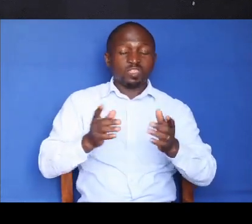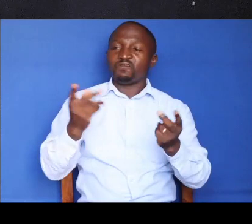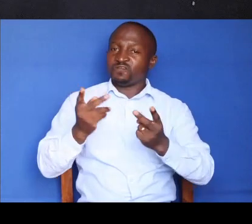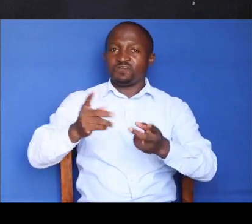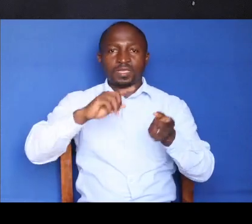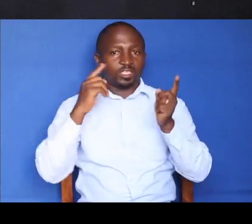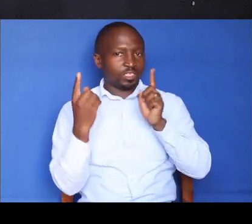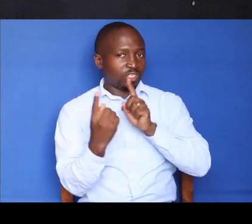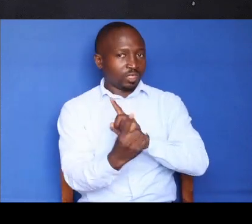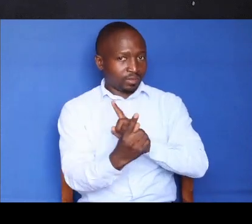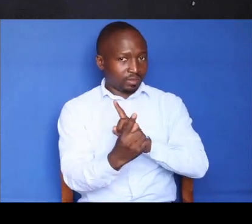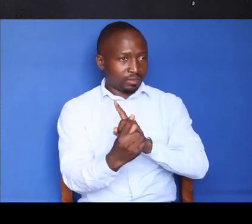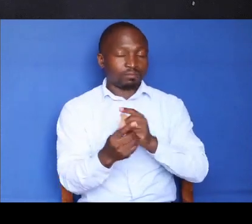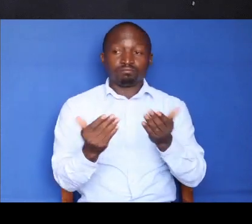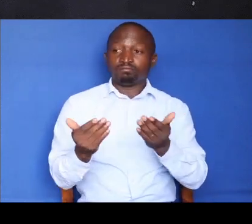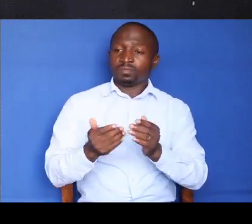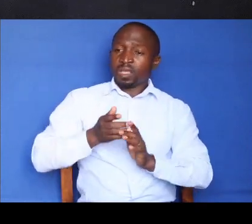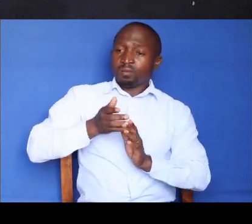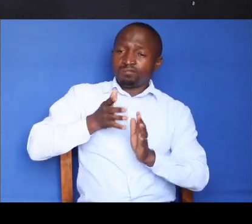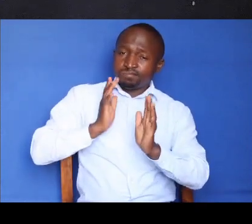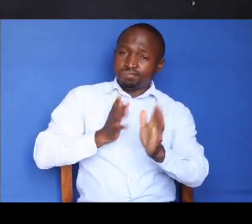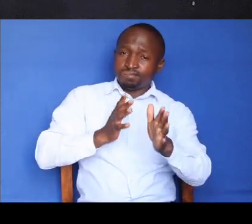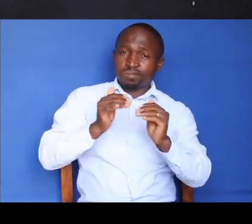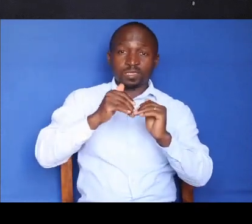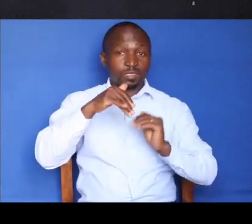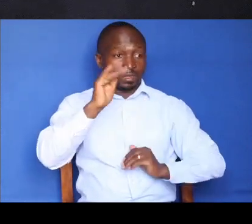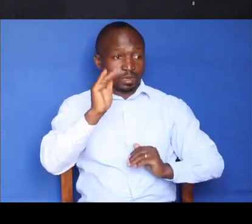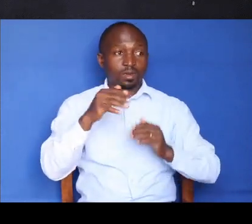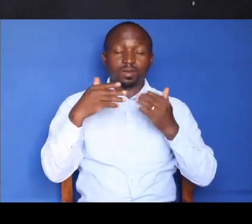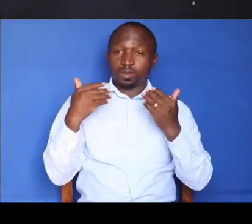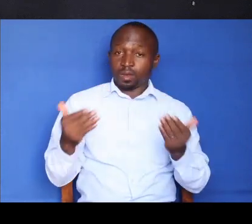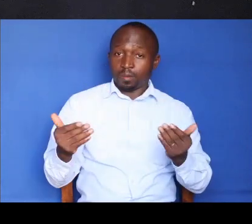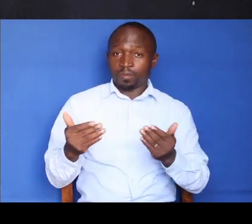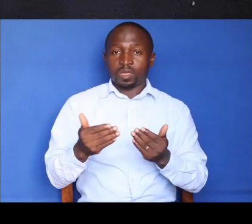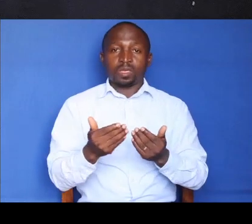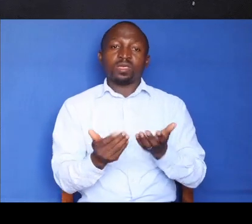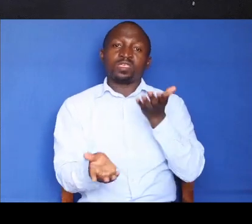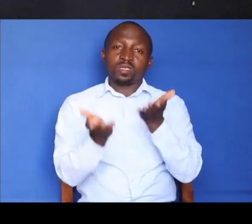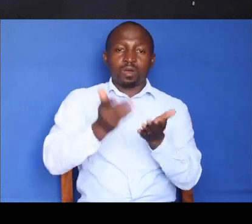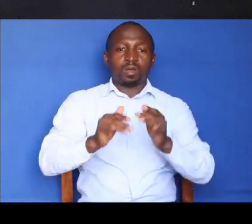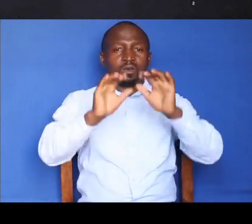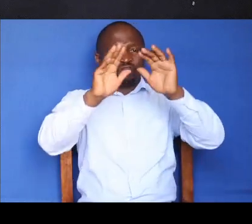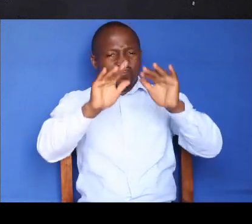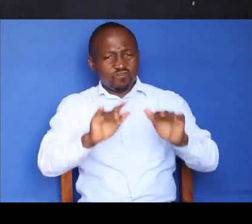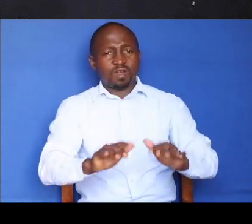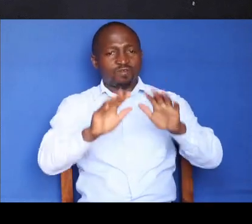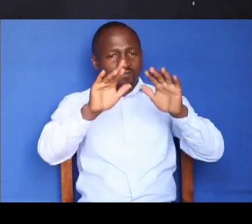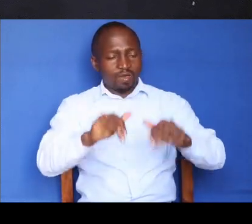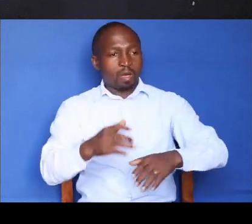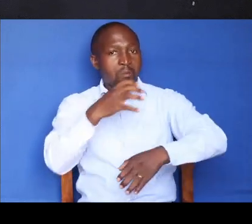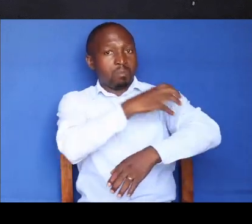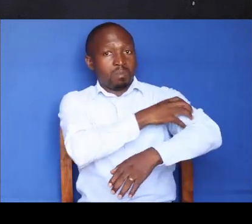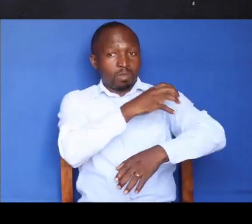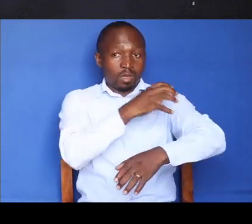water increases. As the speed of water increases, rate of erosion, power of erosion